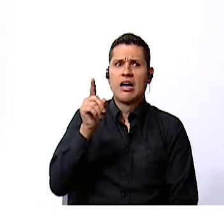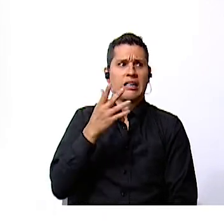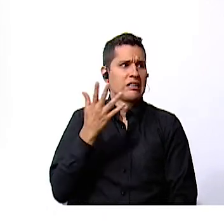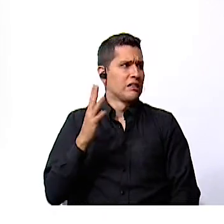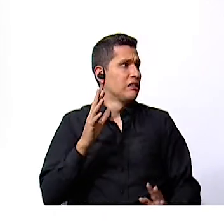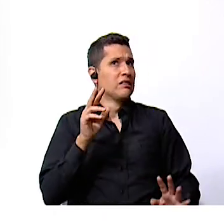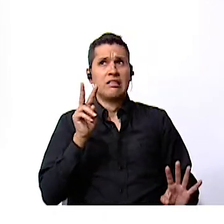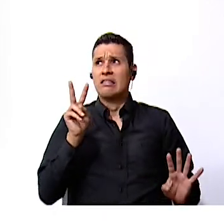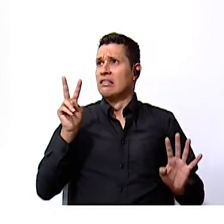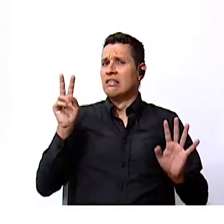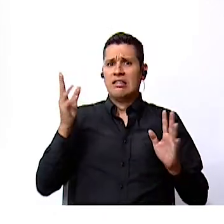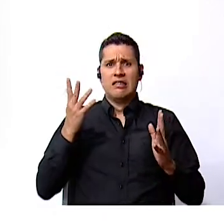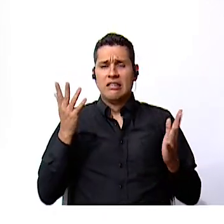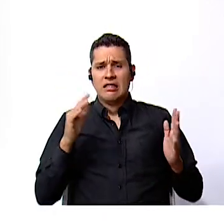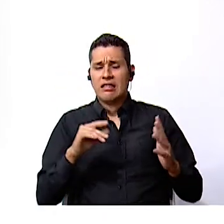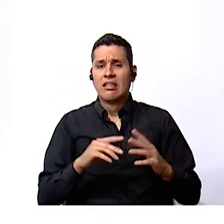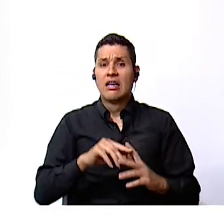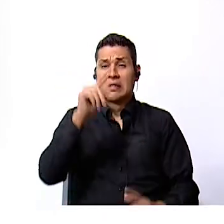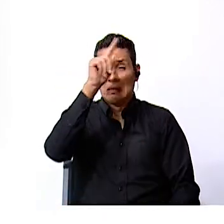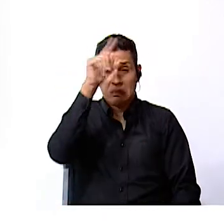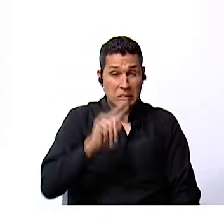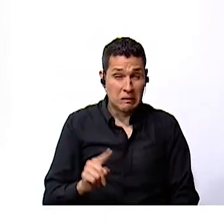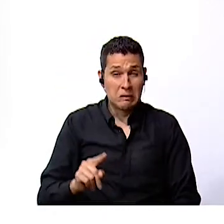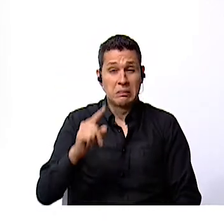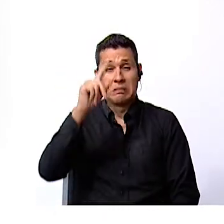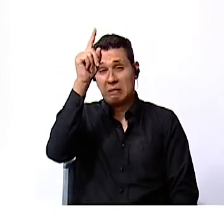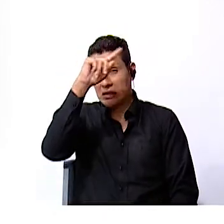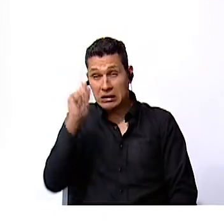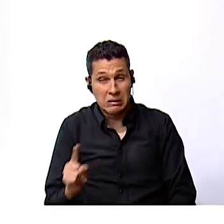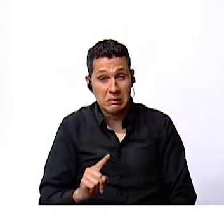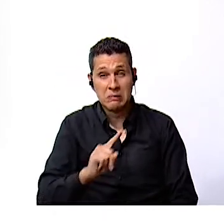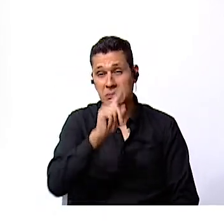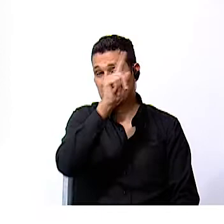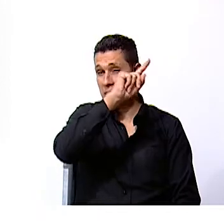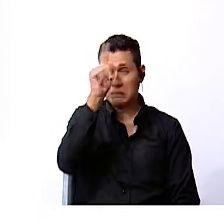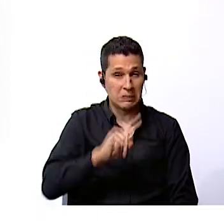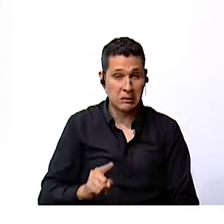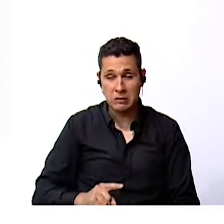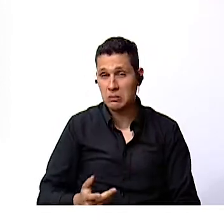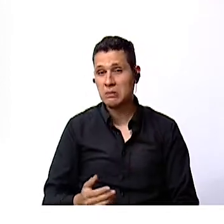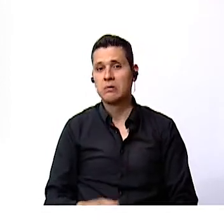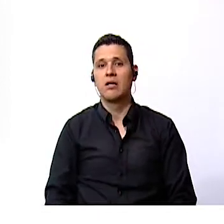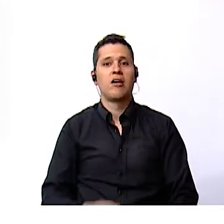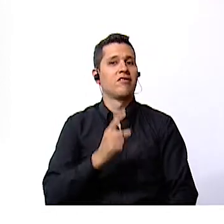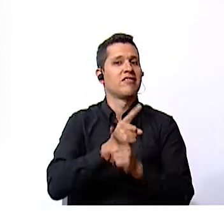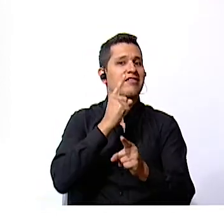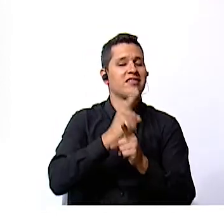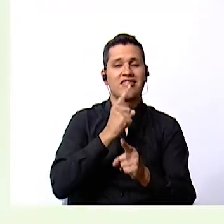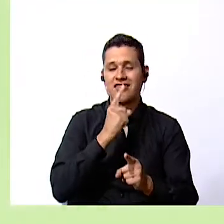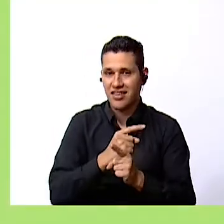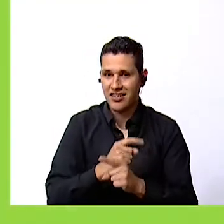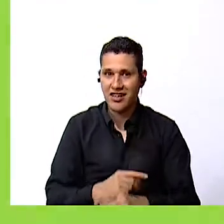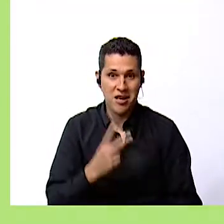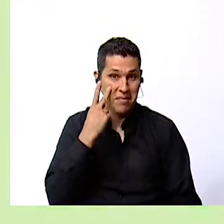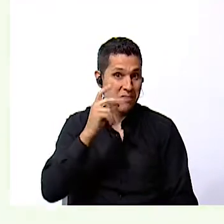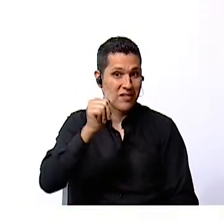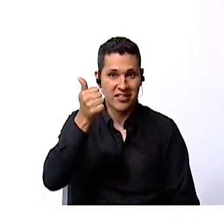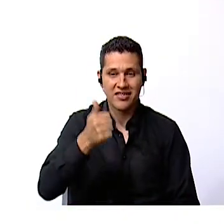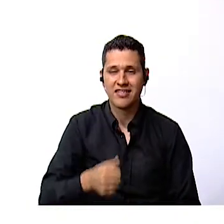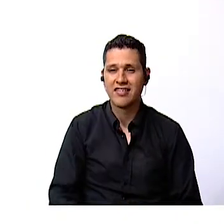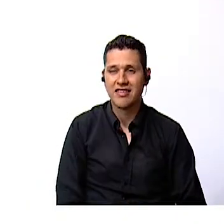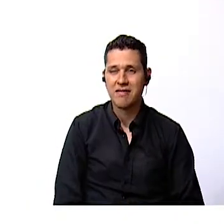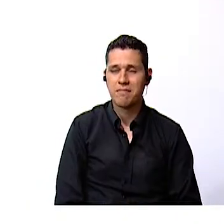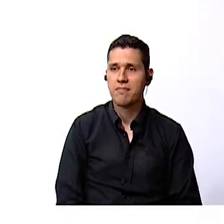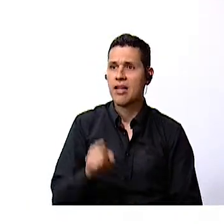What is this? It's lightning. It's a storm. Yes, correct. Let's see the other one.